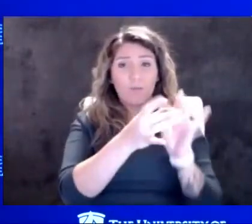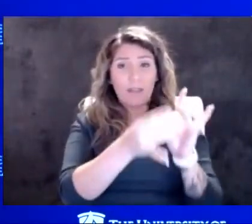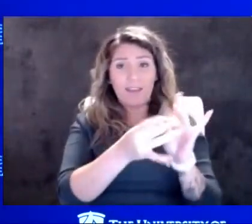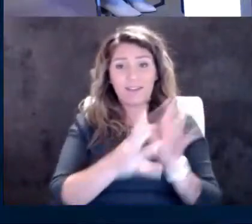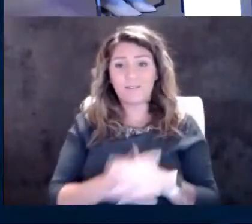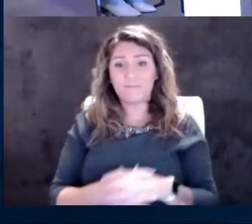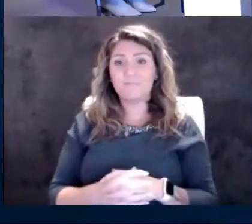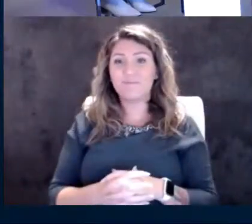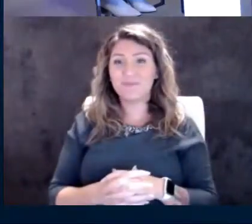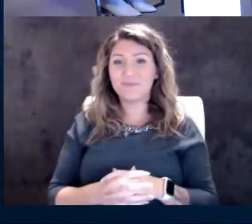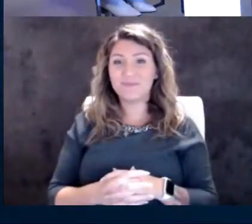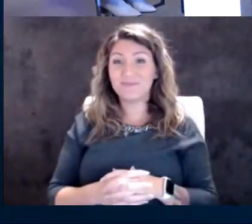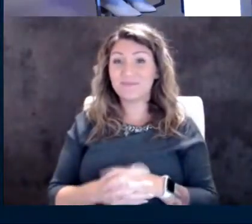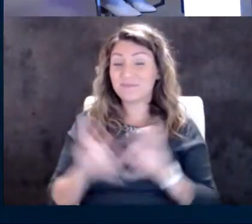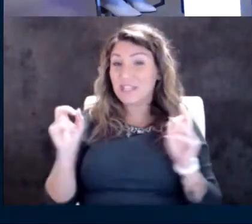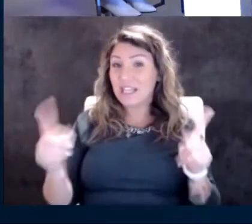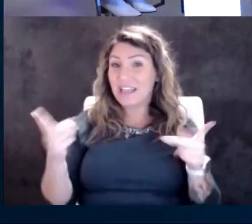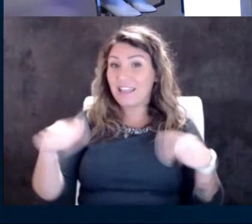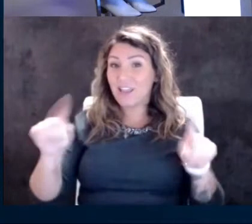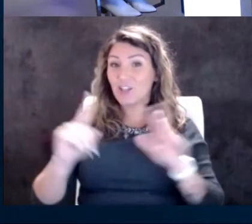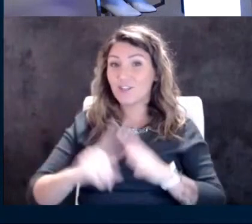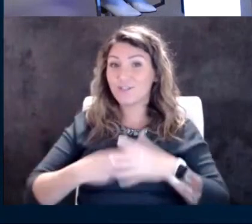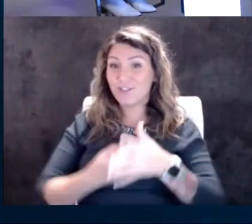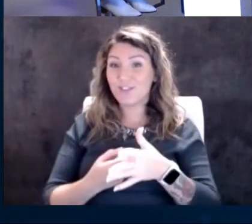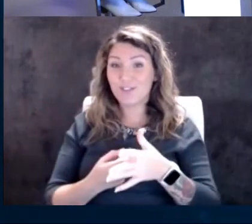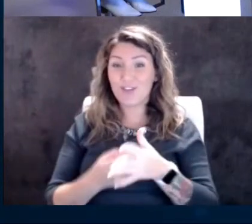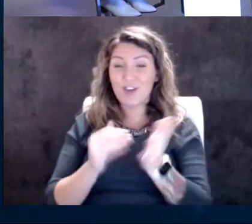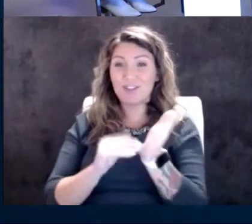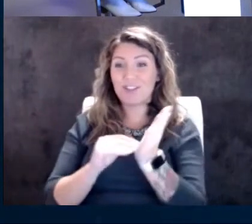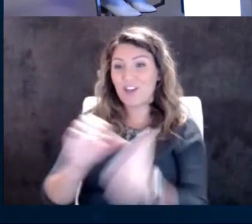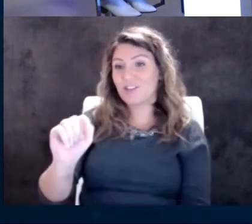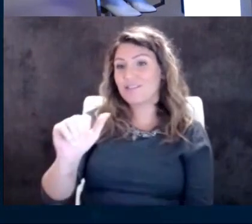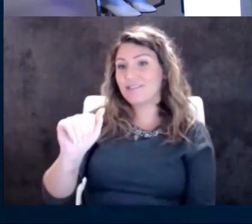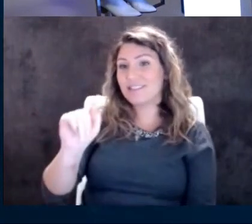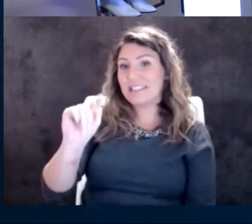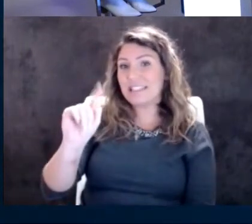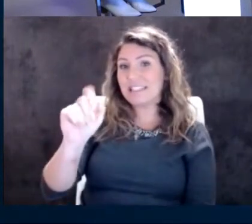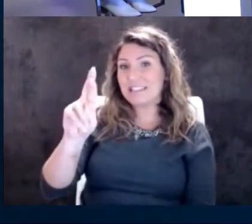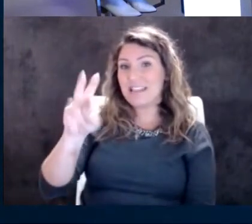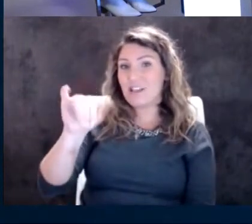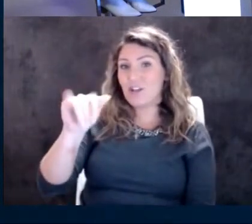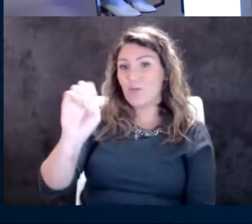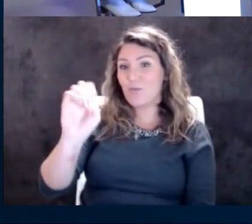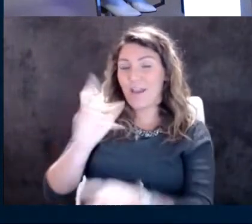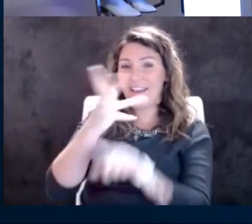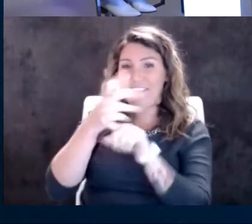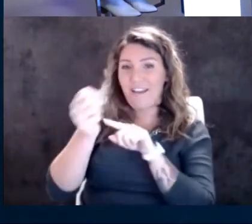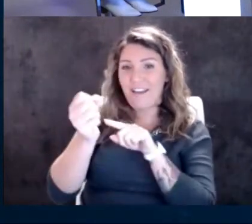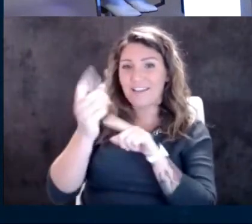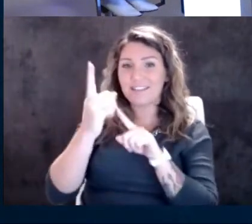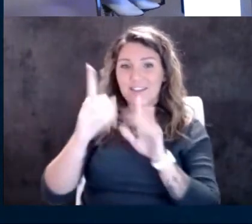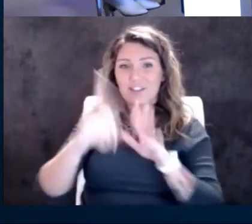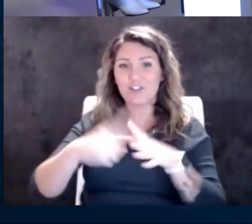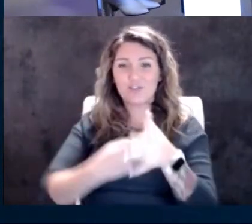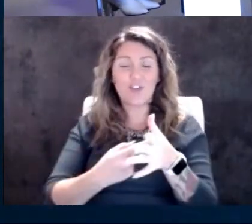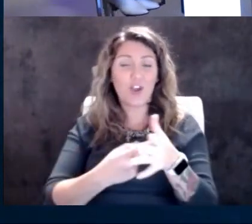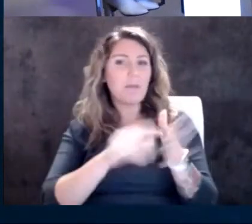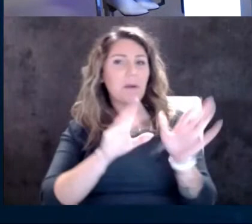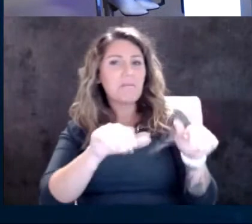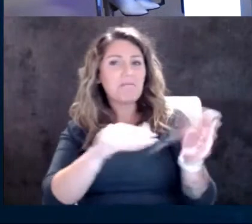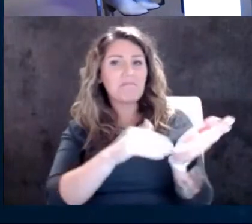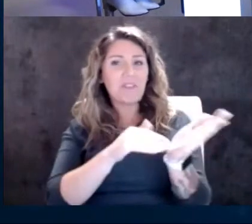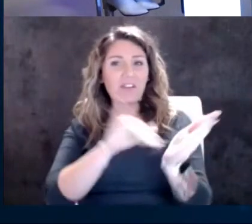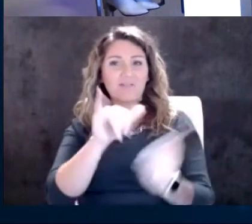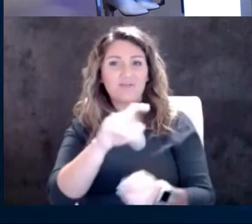They're going to start with Dr. Satterwhite getting her flu shot to begin. Awesome. And while we get started on that, Dr. Jones, talk to us a